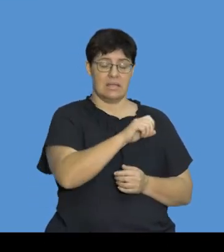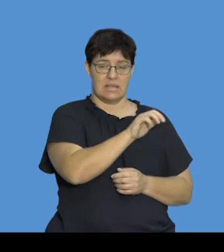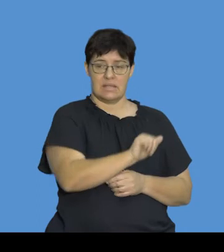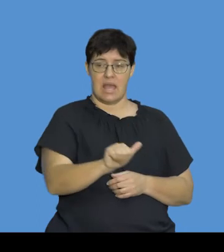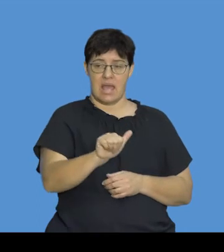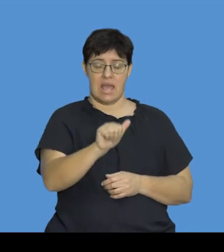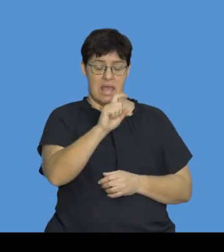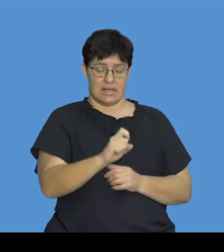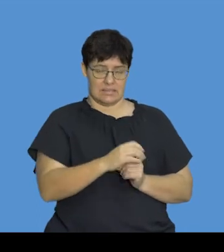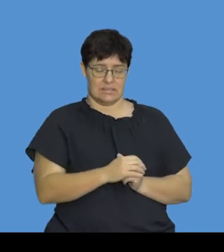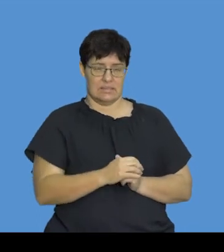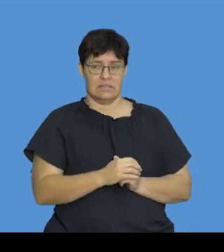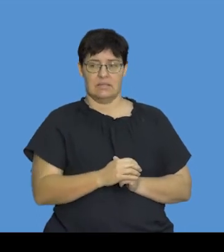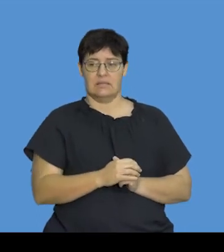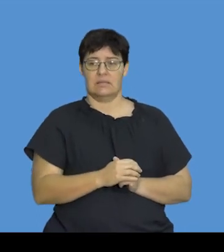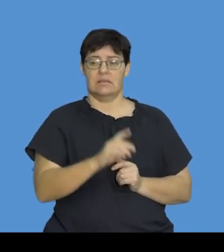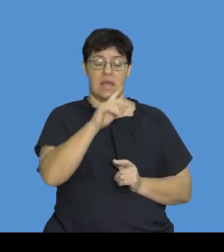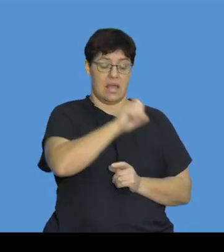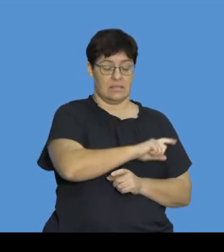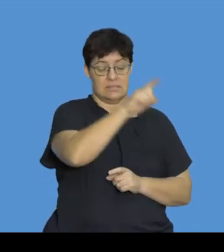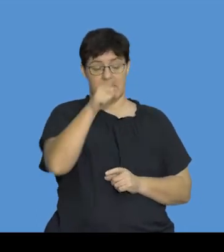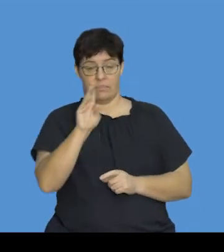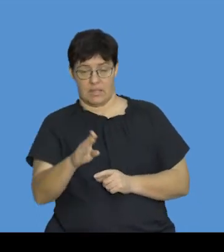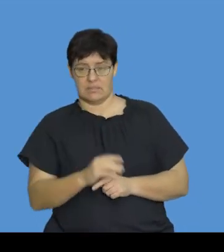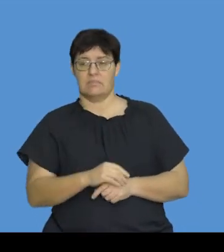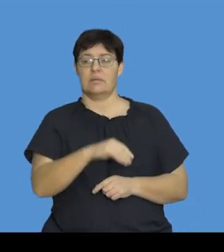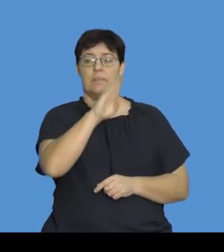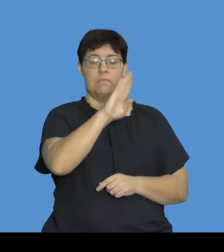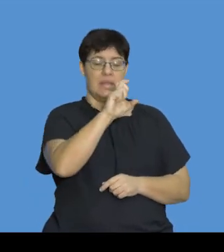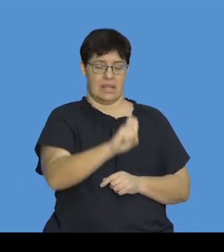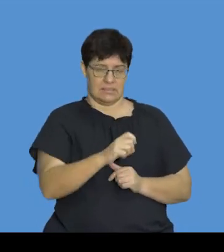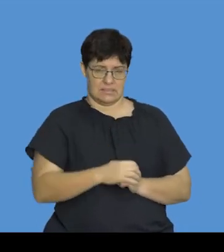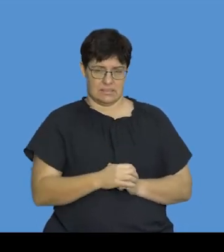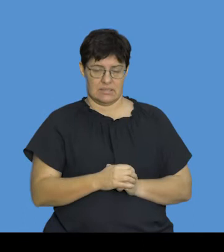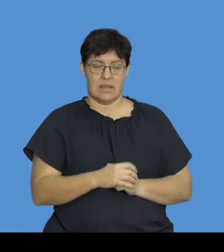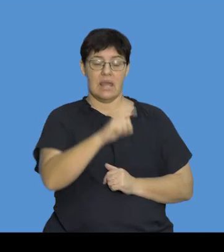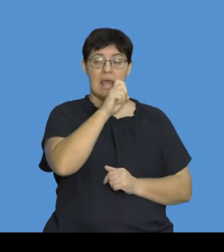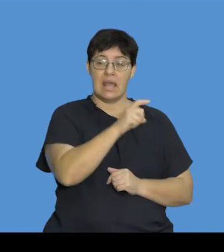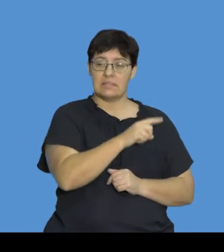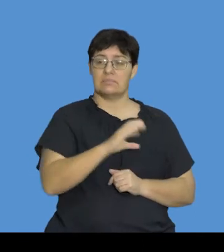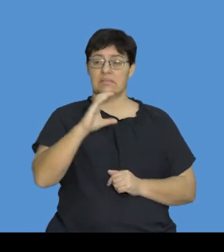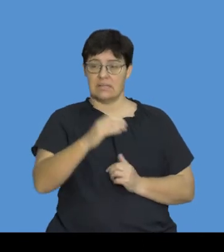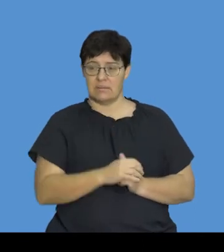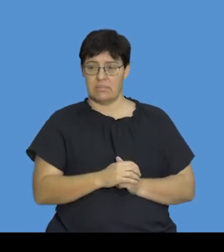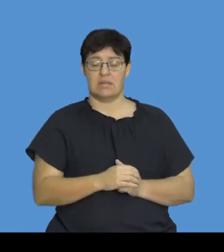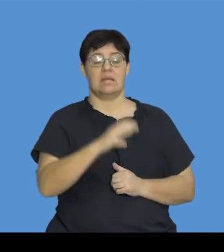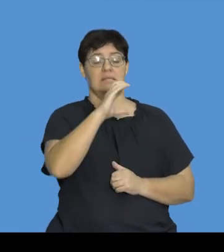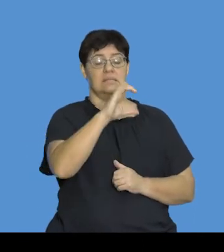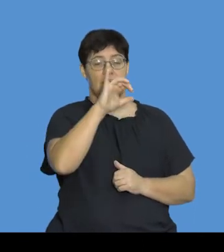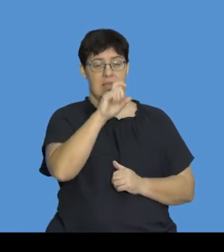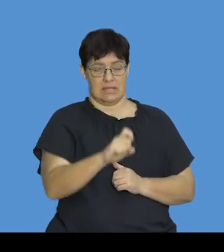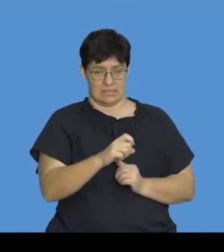is ax, x by b is bx, and x by c becomes